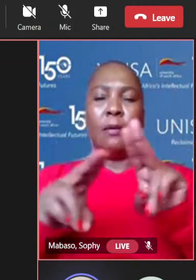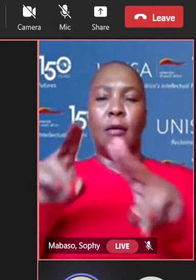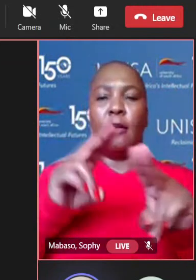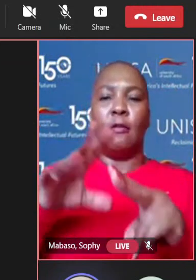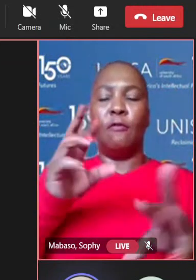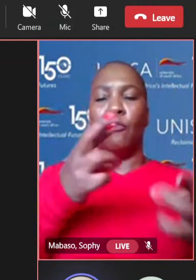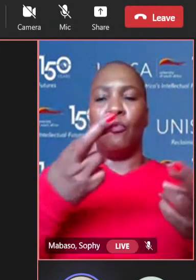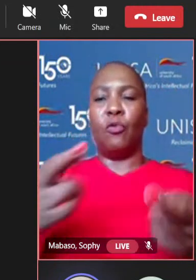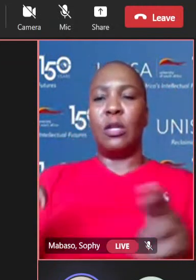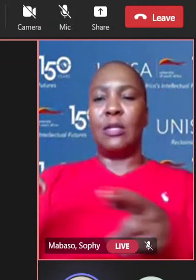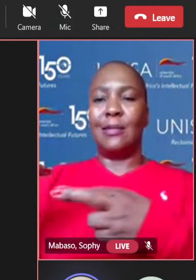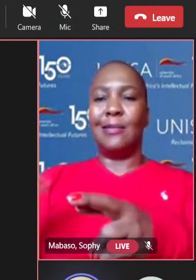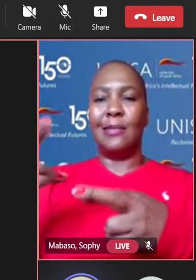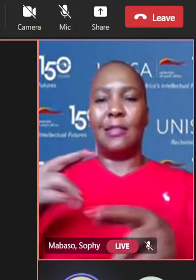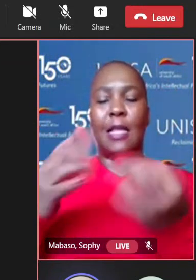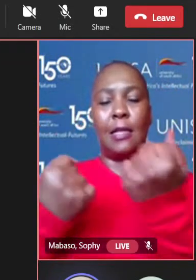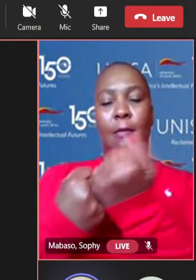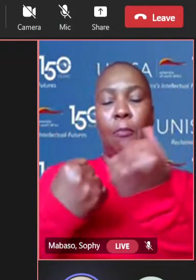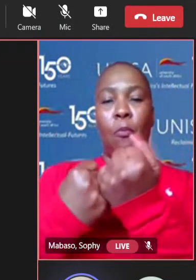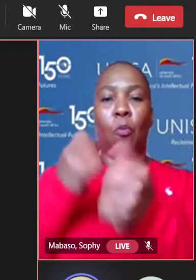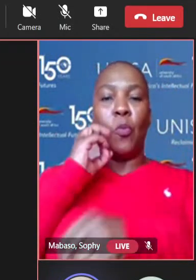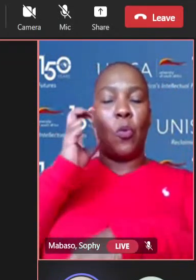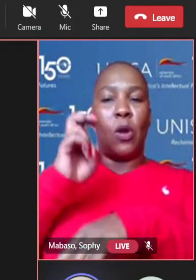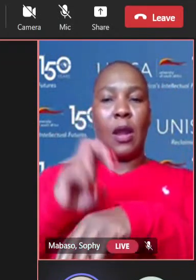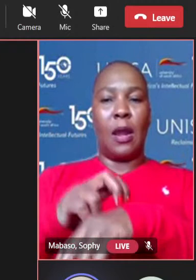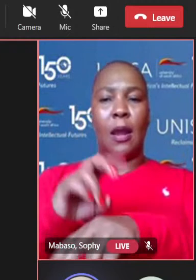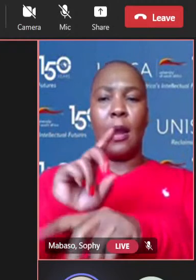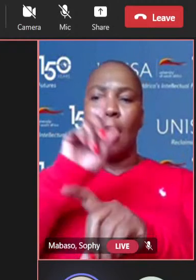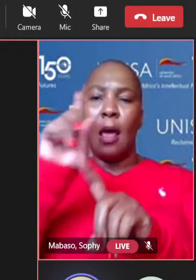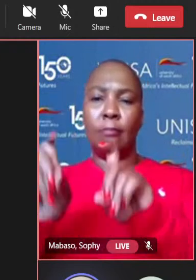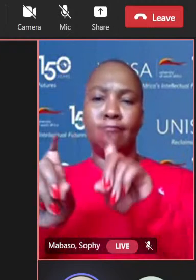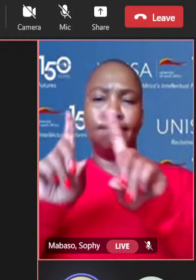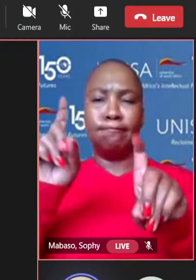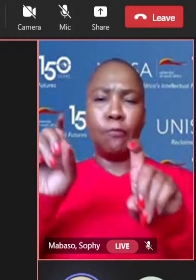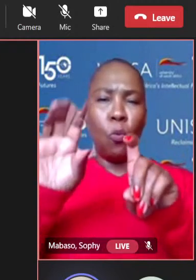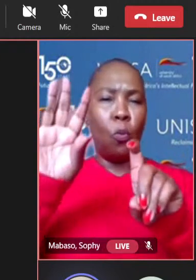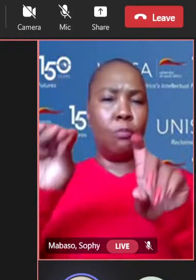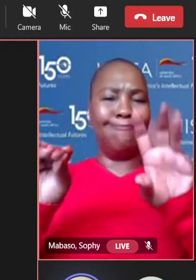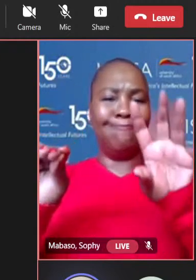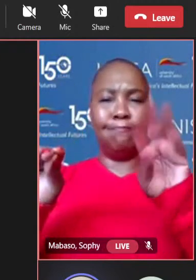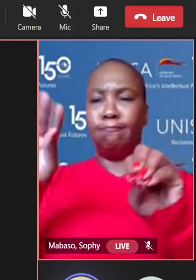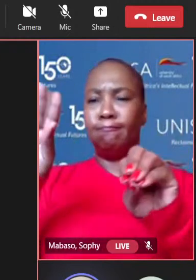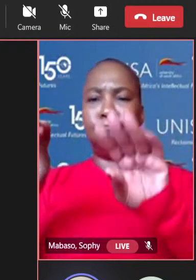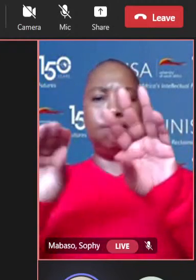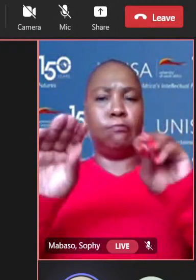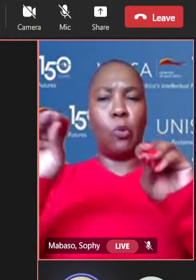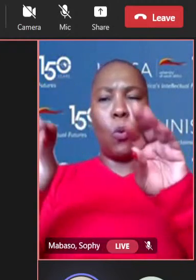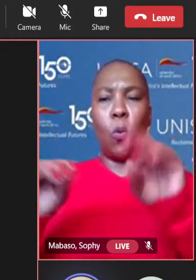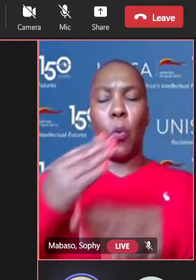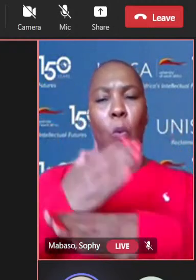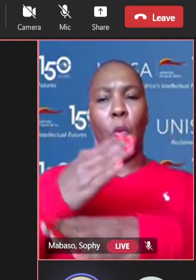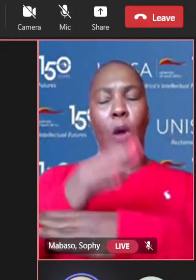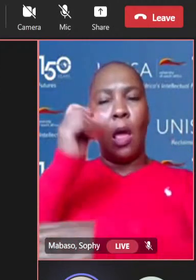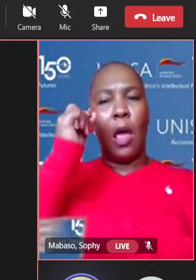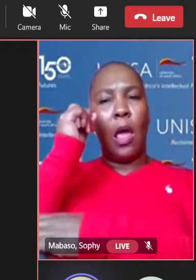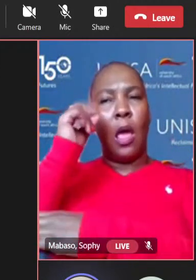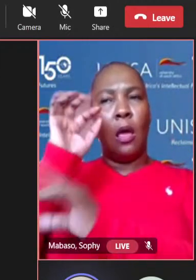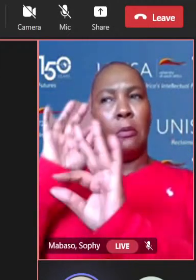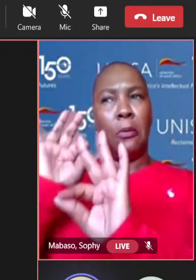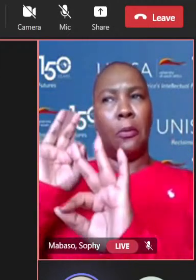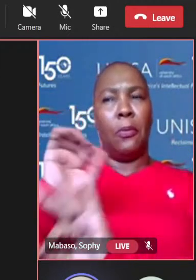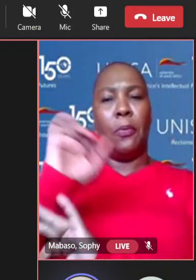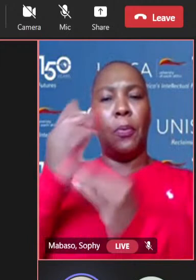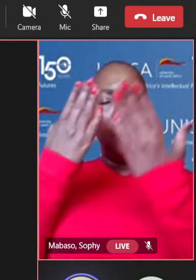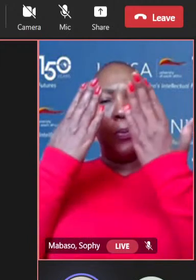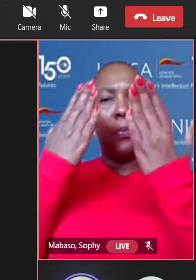support that you need. Ask questions when you need help. Make sure that you understand your study material before